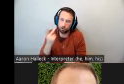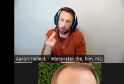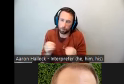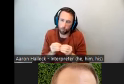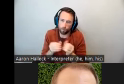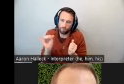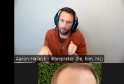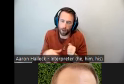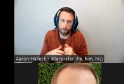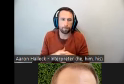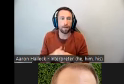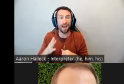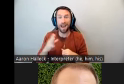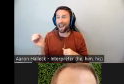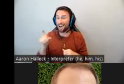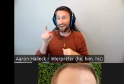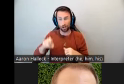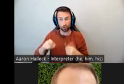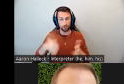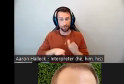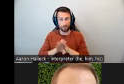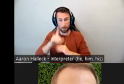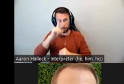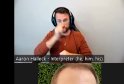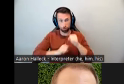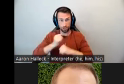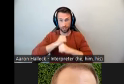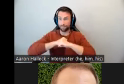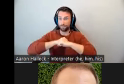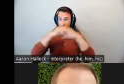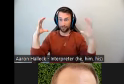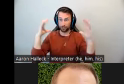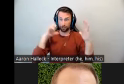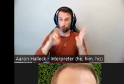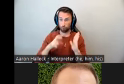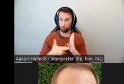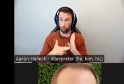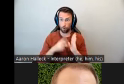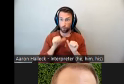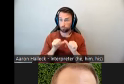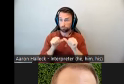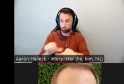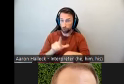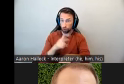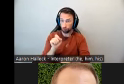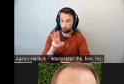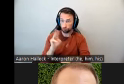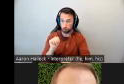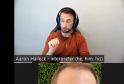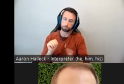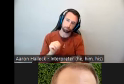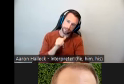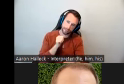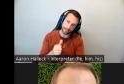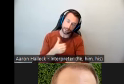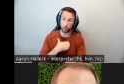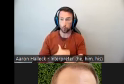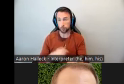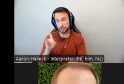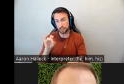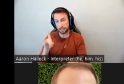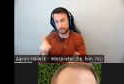a strategic vision for this role long-term, and didn't do that, and wish we had done that. One person is clearly